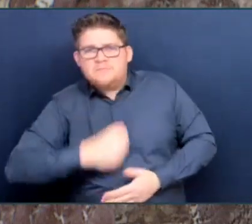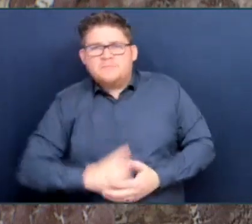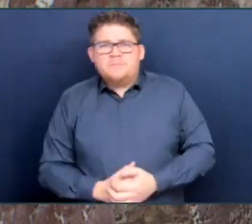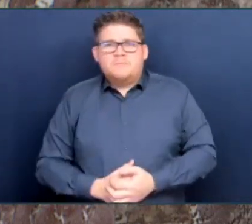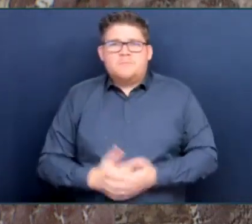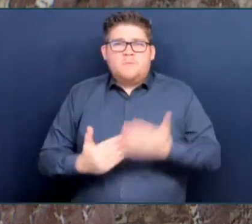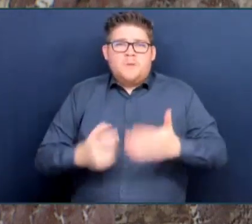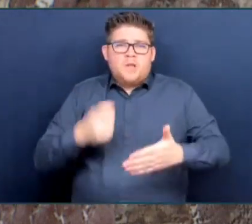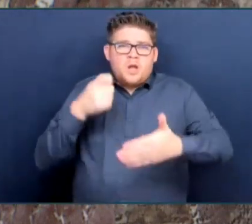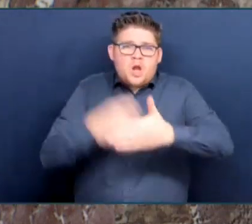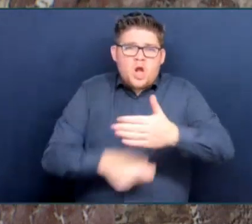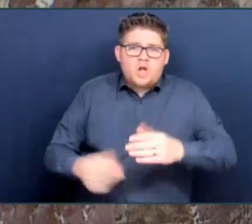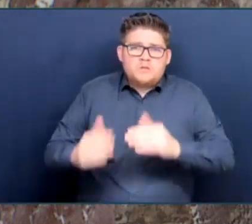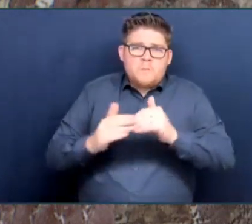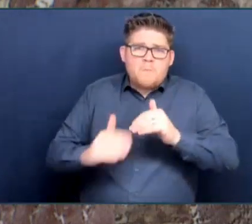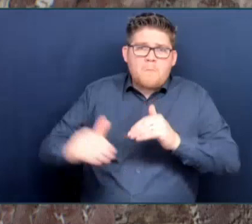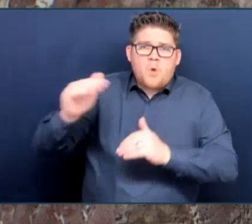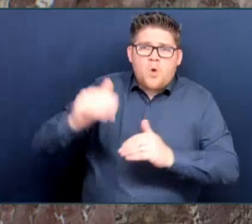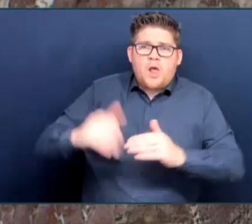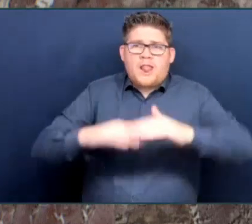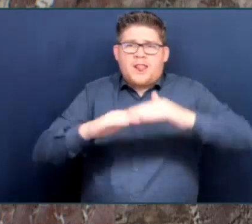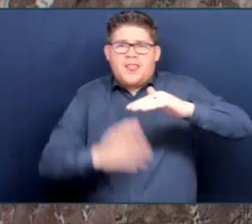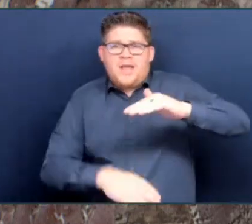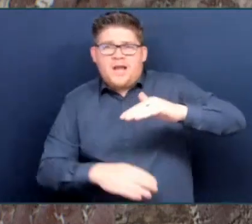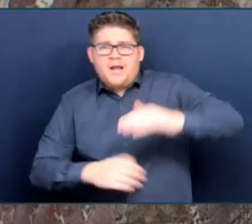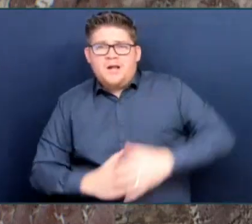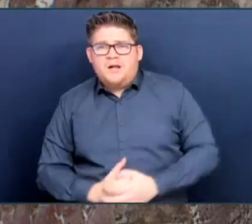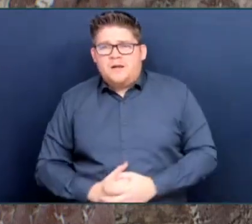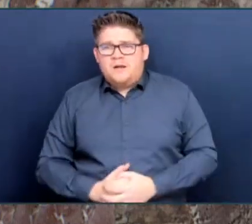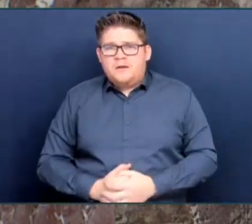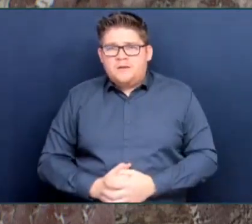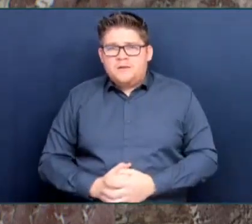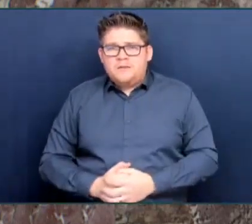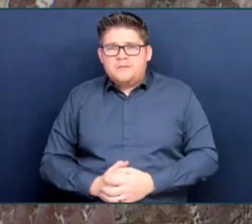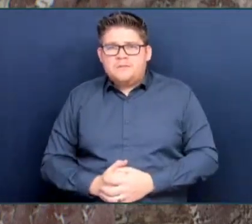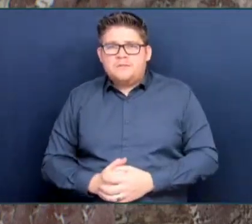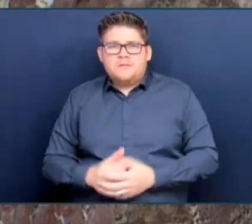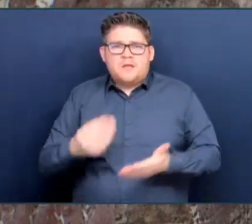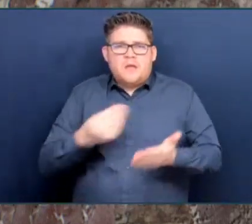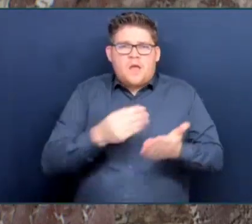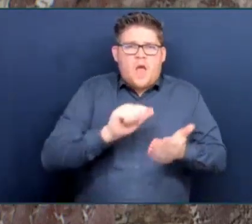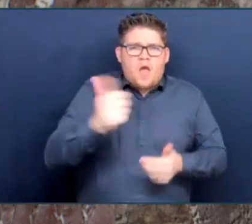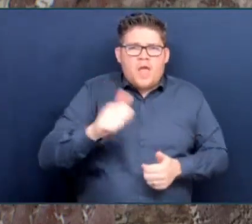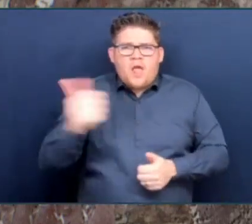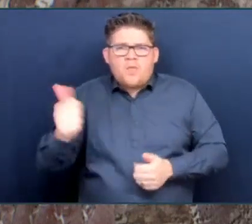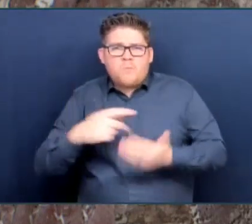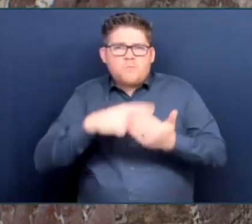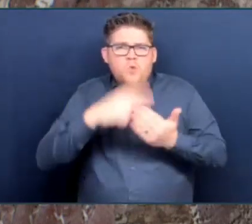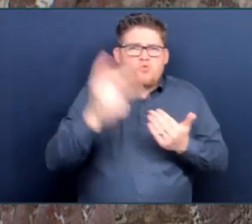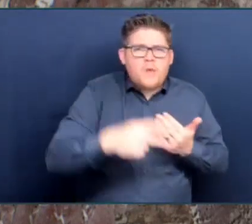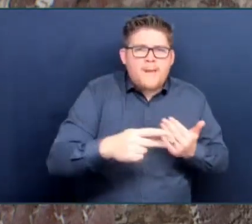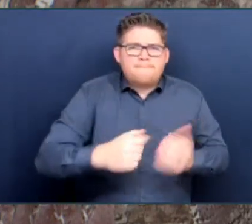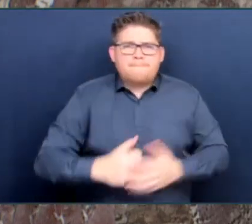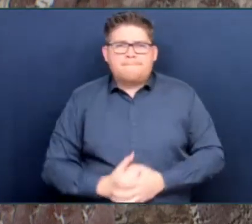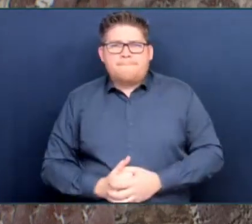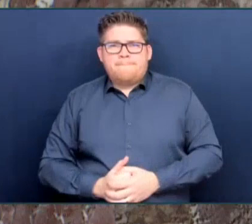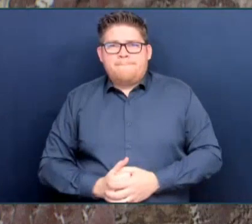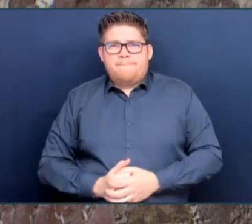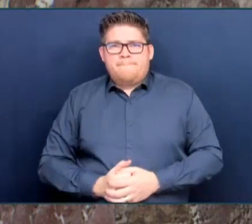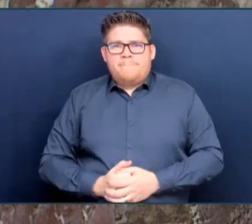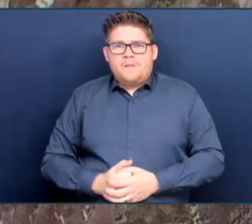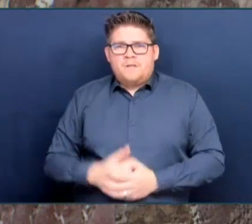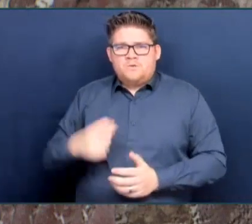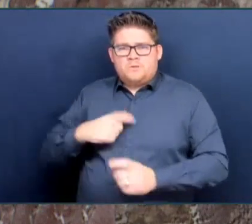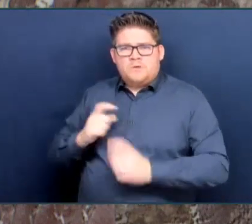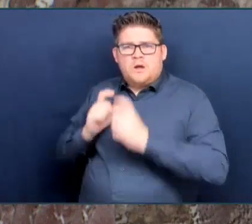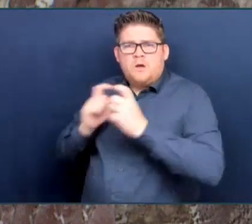somewhere else, Honourable Speaker. But it is not a case of just giving money and saying do with it what you will. It's because the